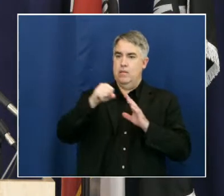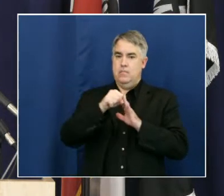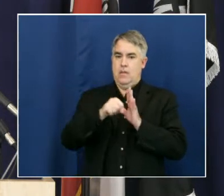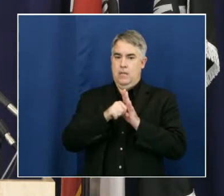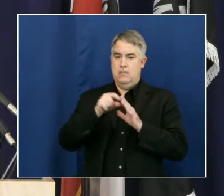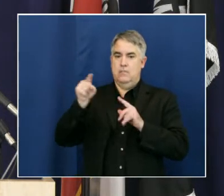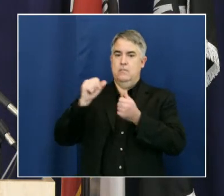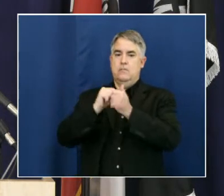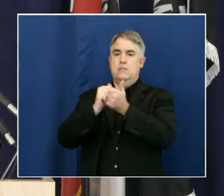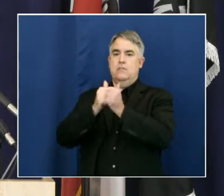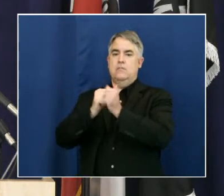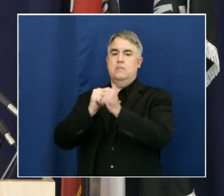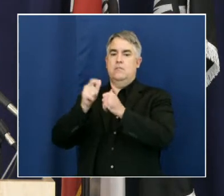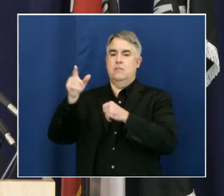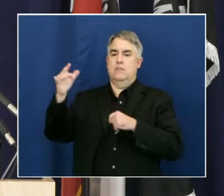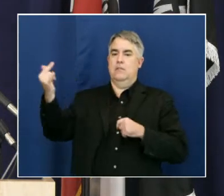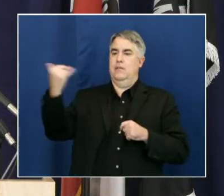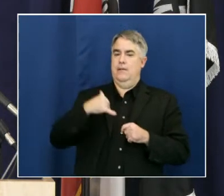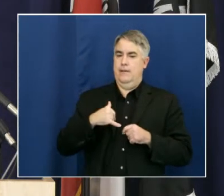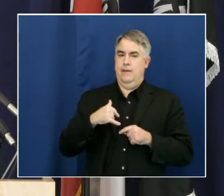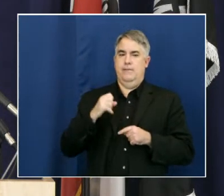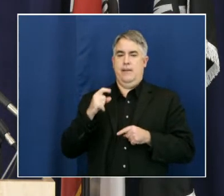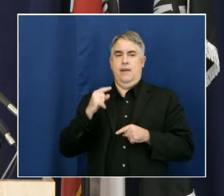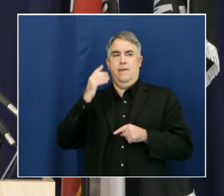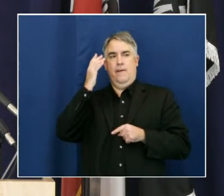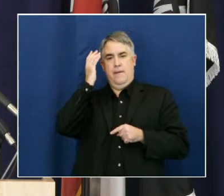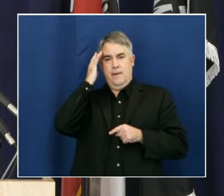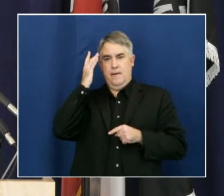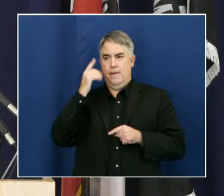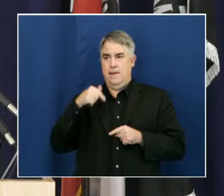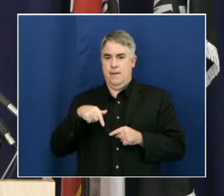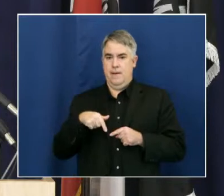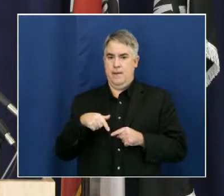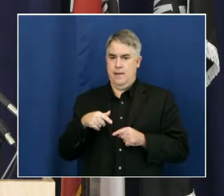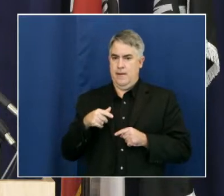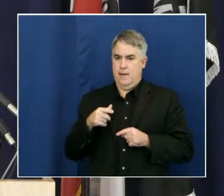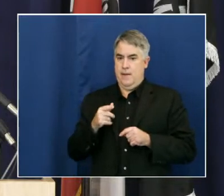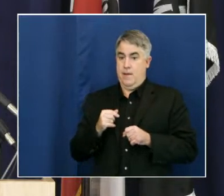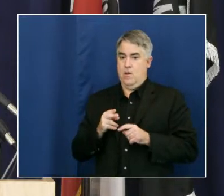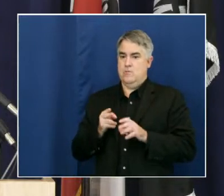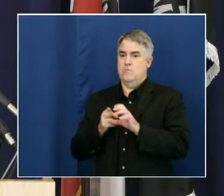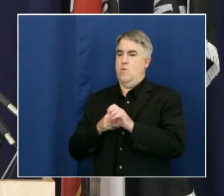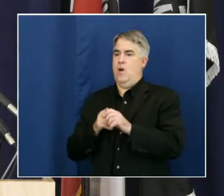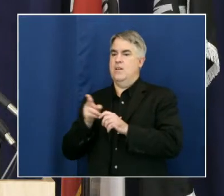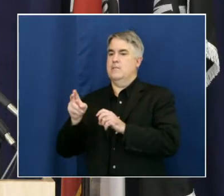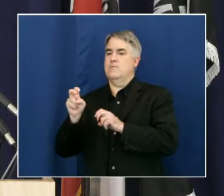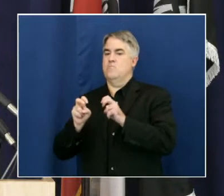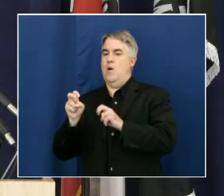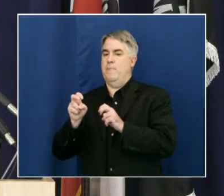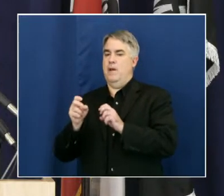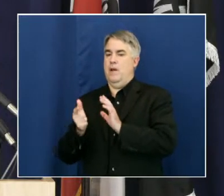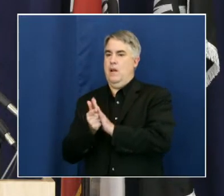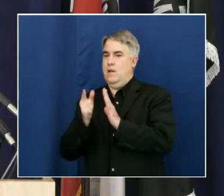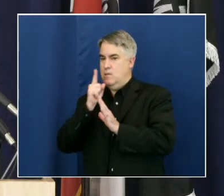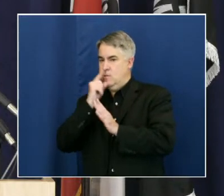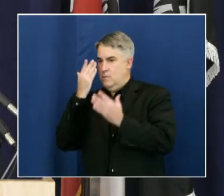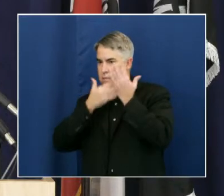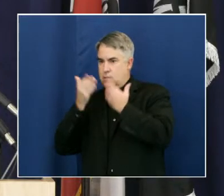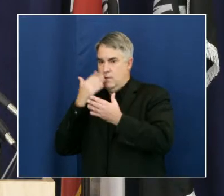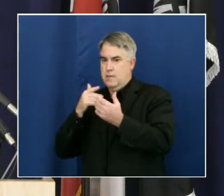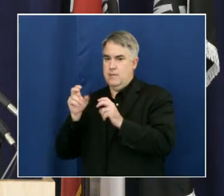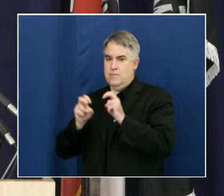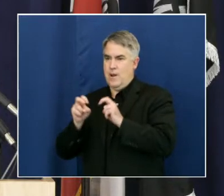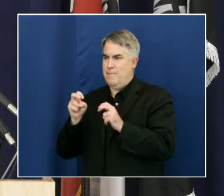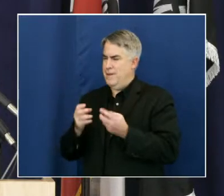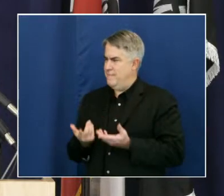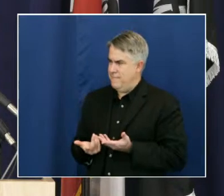compete, then returning. They're also playing in illegal tournaments throughout the state. So what's being done now is not working. They contend